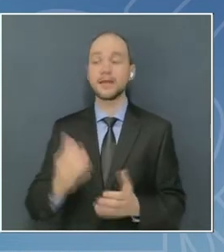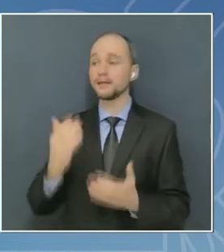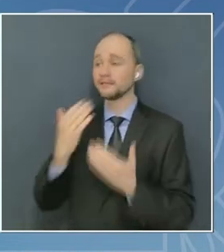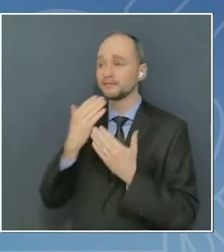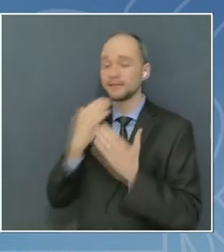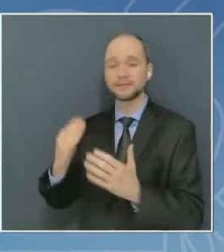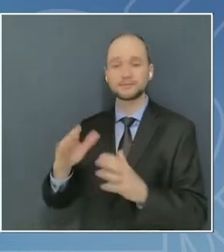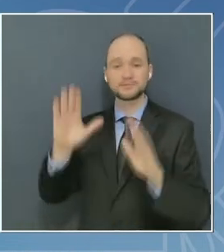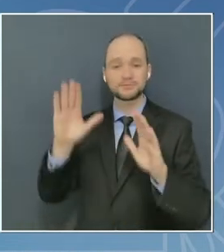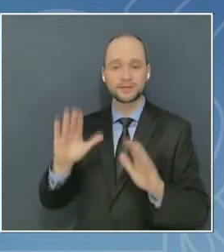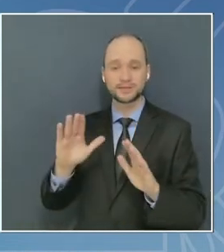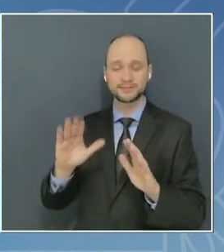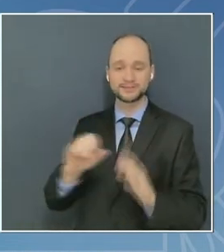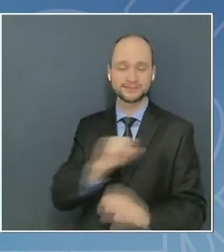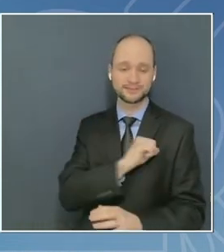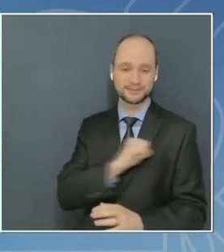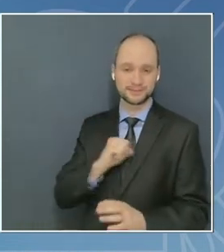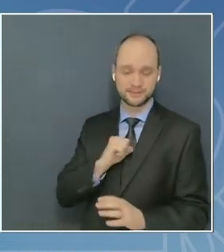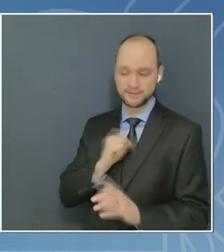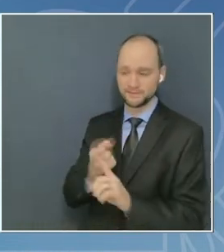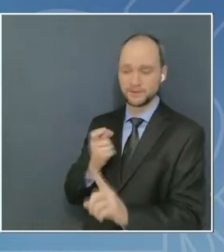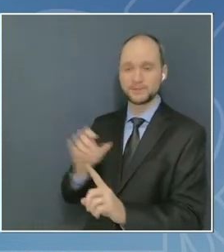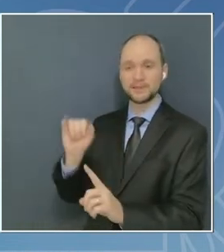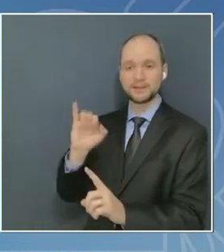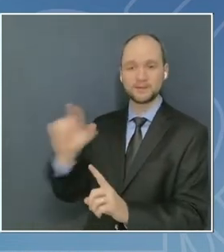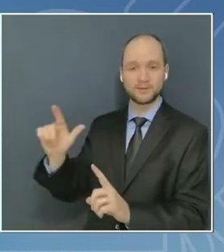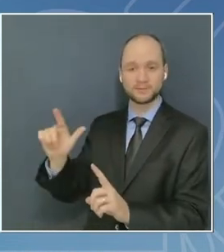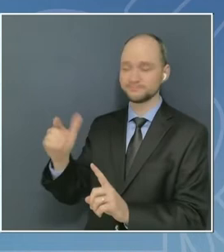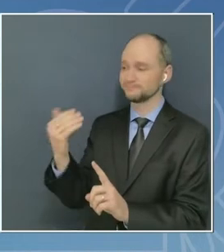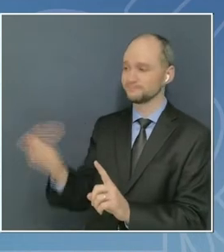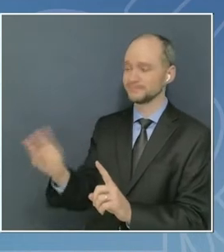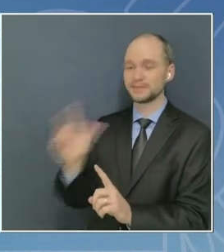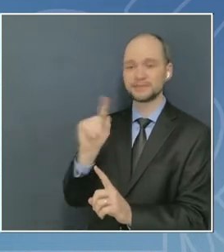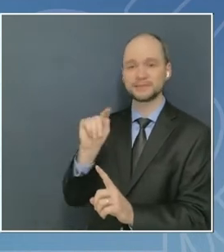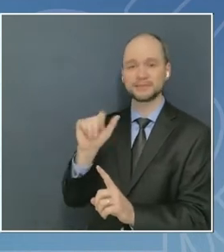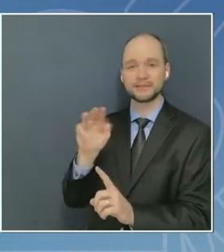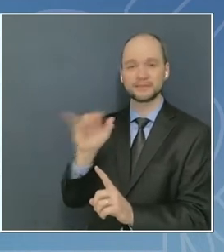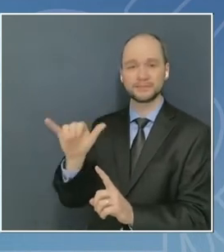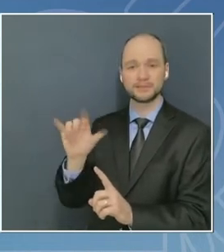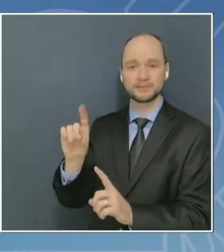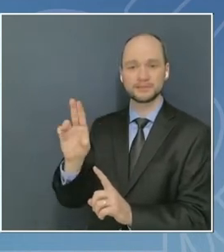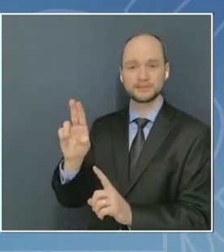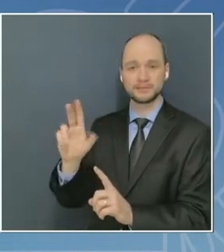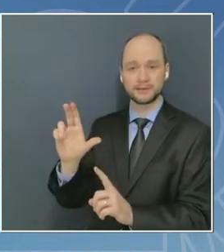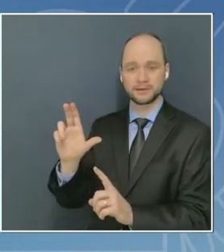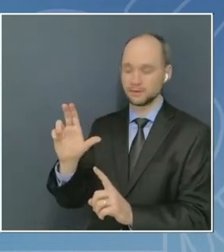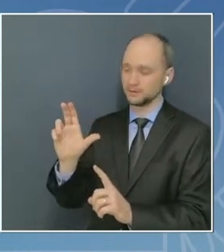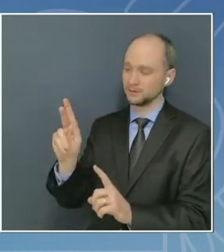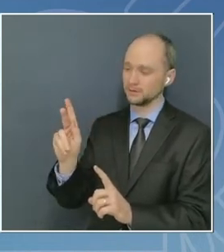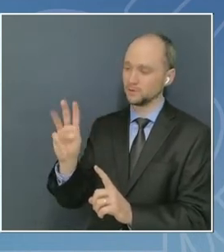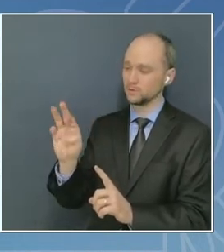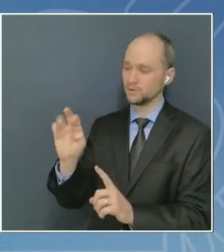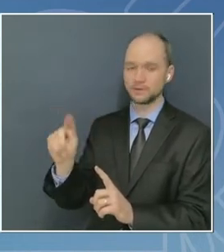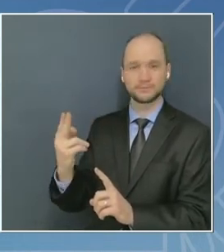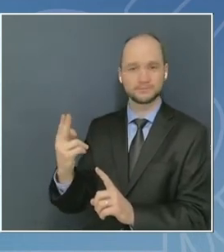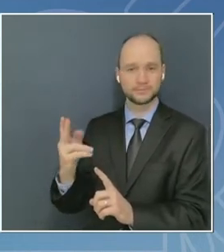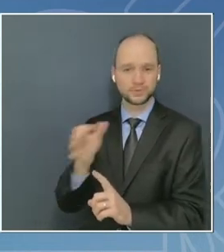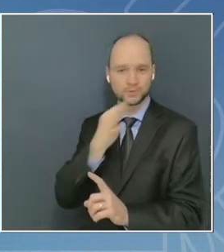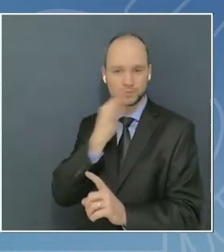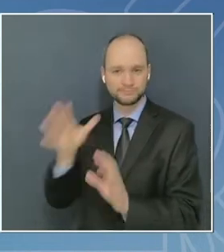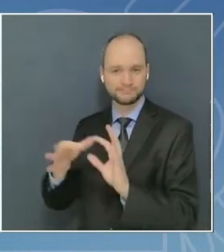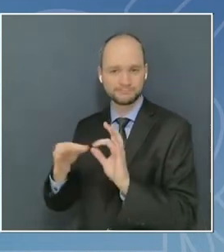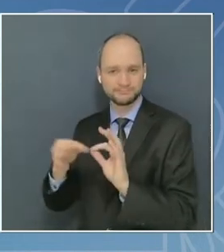of Illinois, Tammy Duckworth, for joining us today. We will be hearing from the senator shortly. We will spotlight the